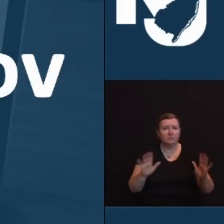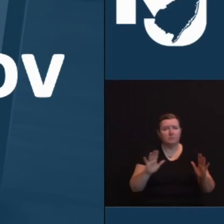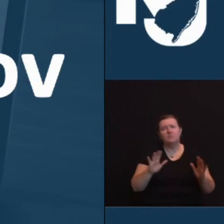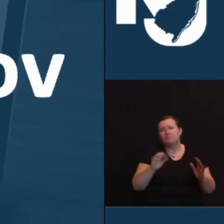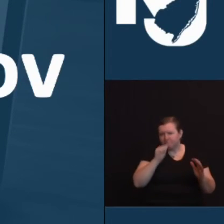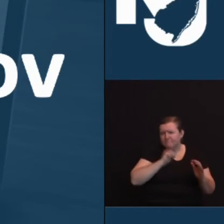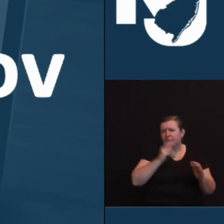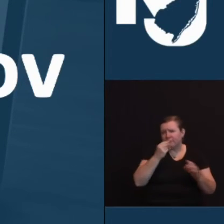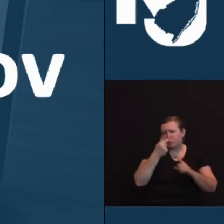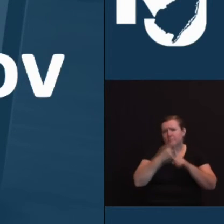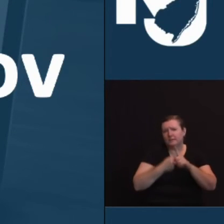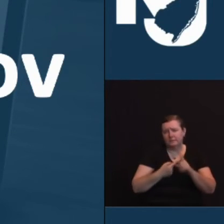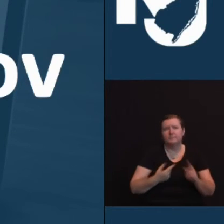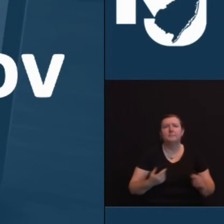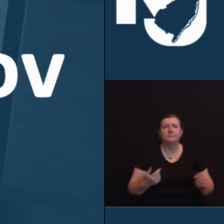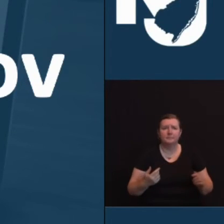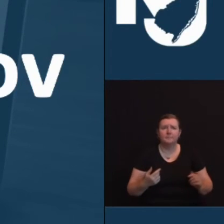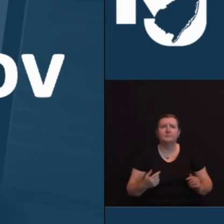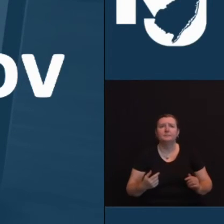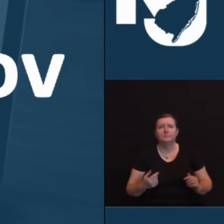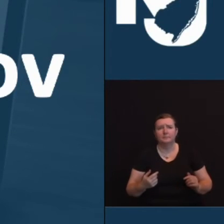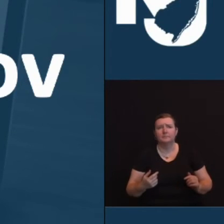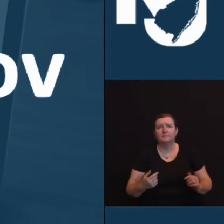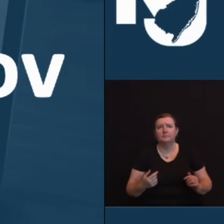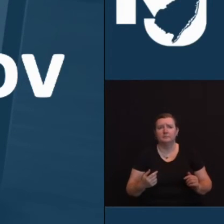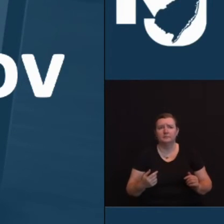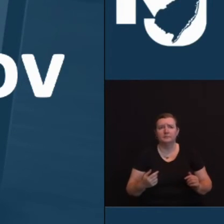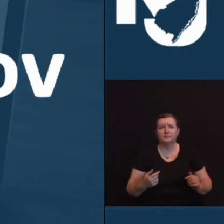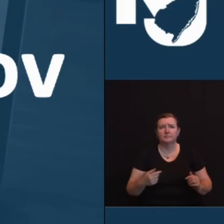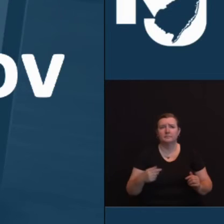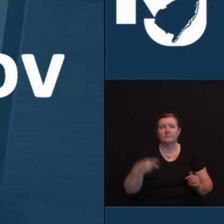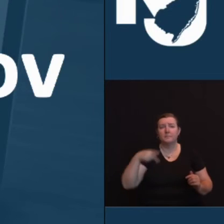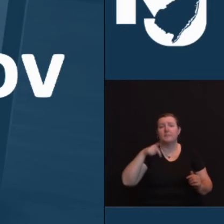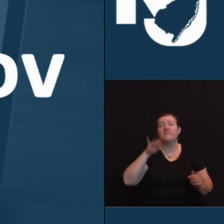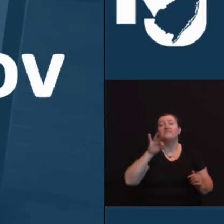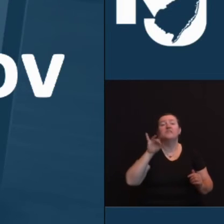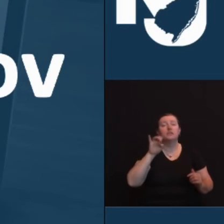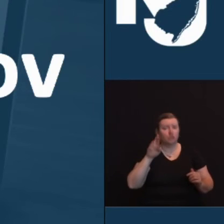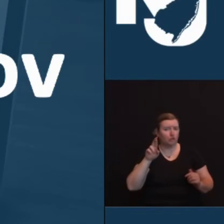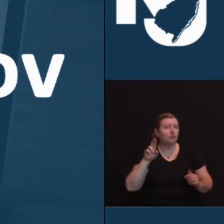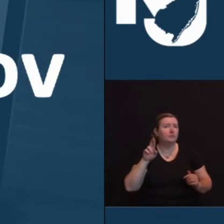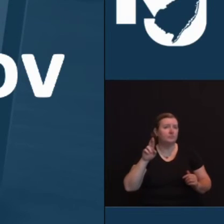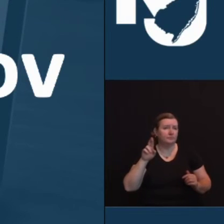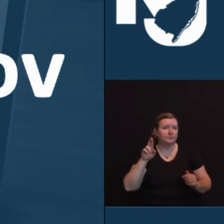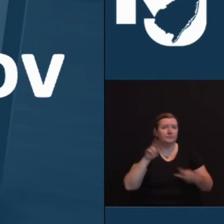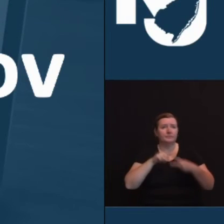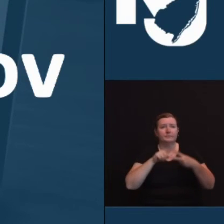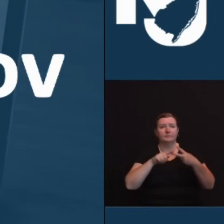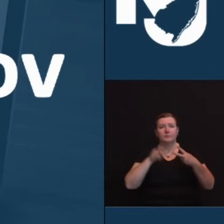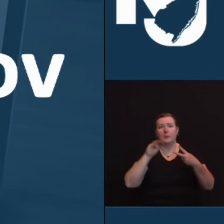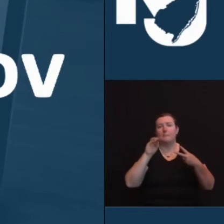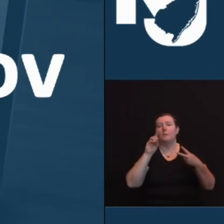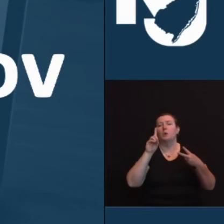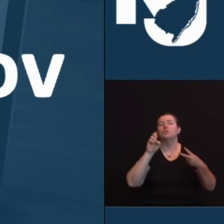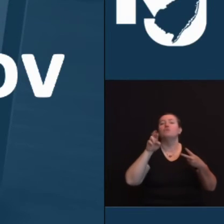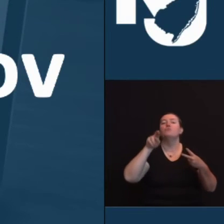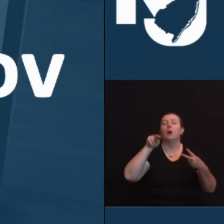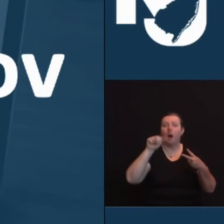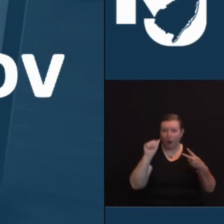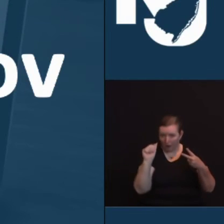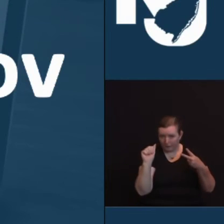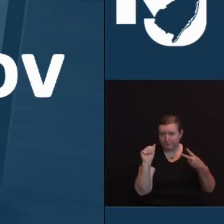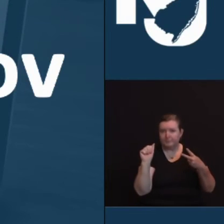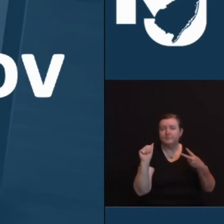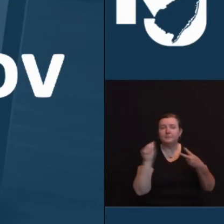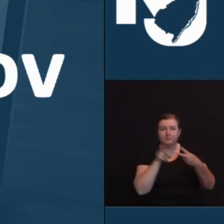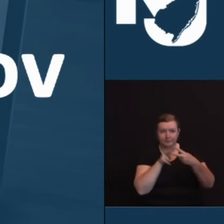that there are promising candidates from both Pfizer and Moderna, Moderna's announcement today was really positive and striking. I went back